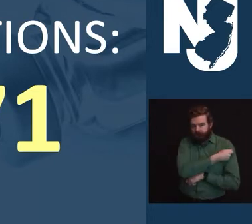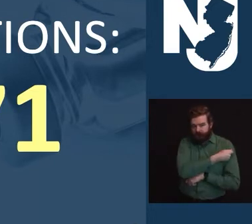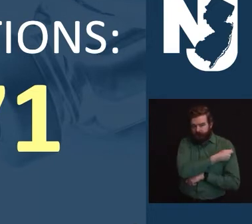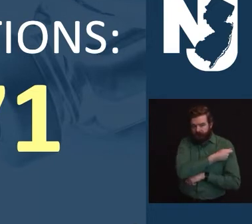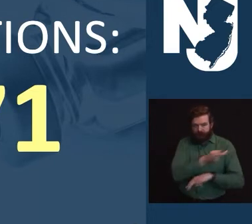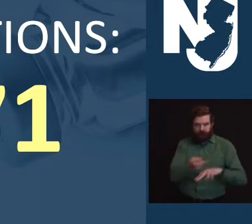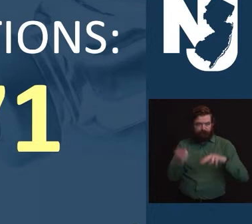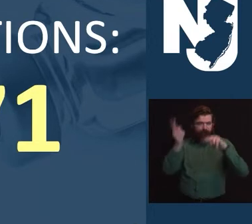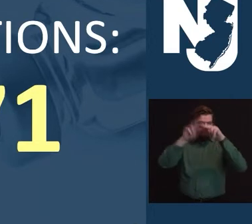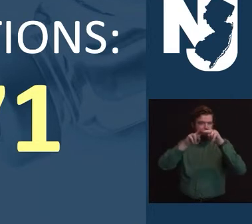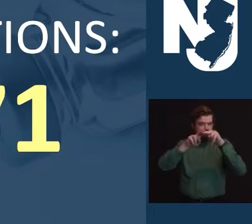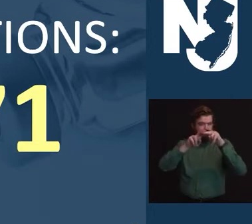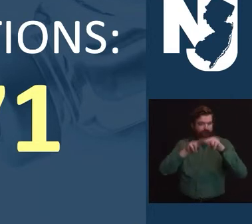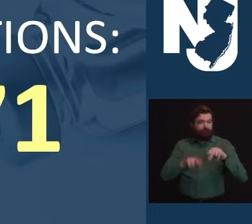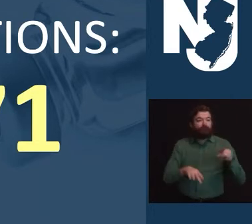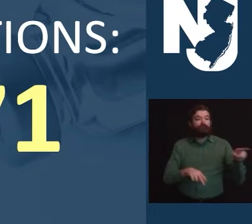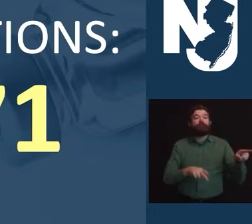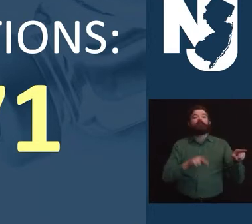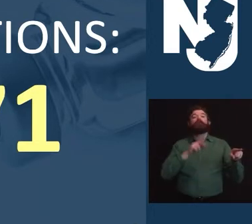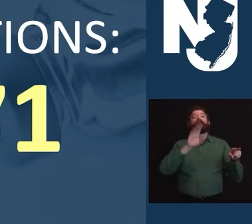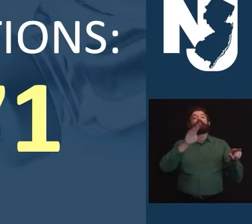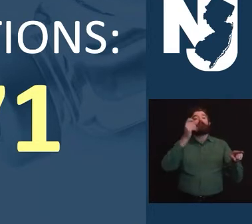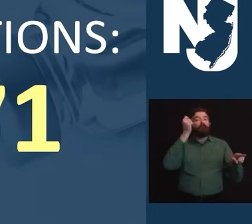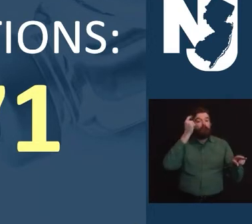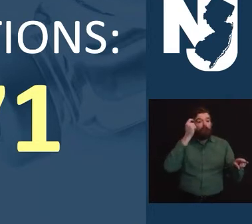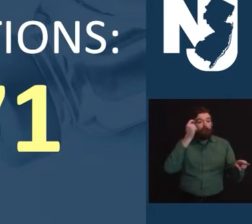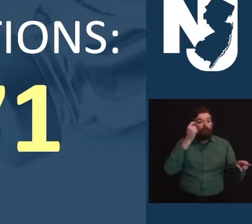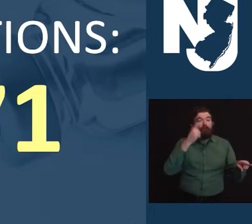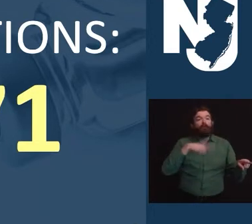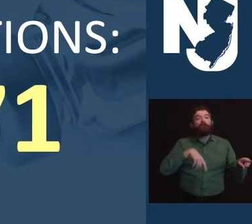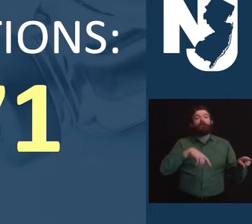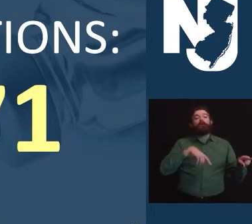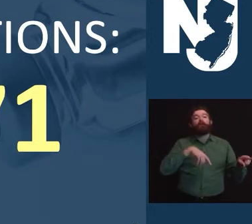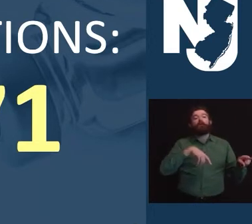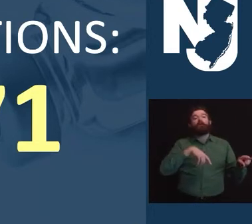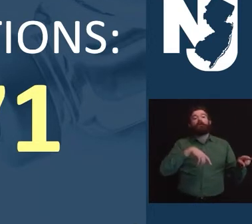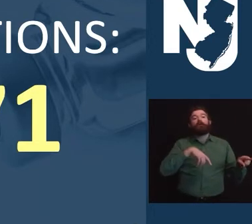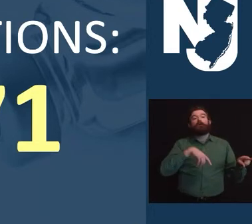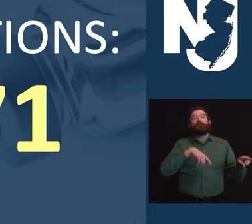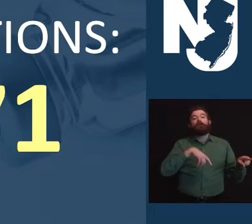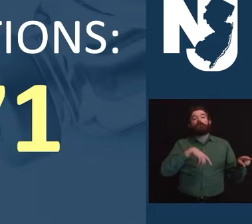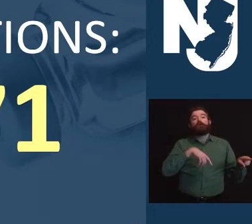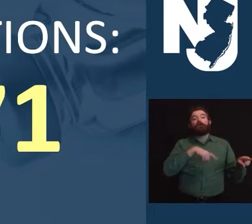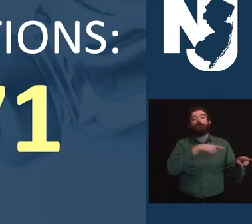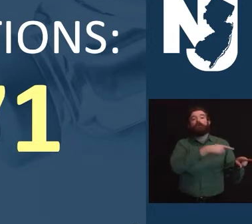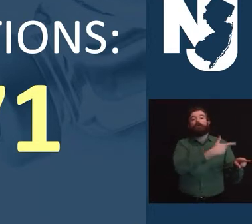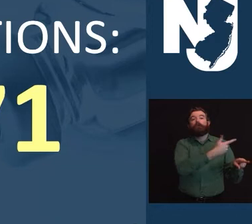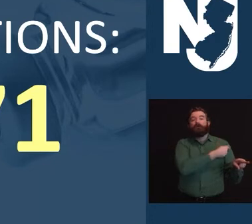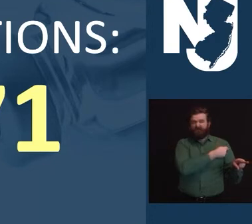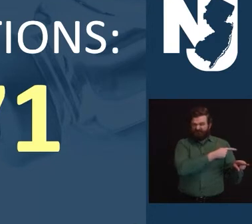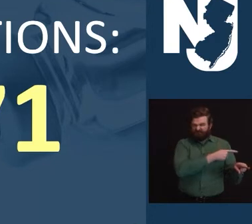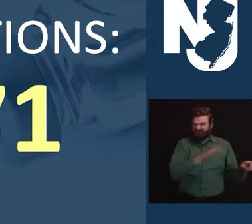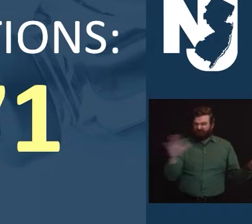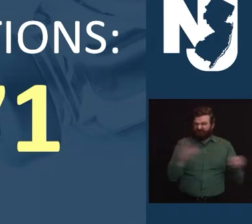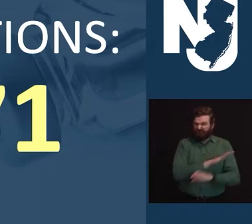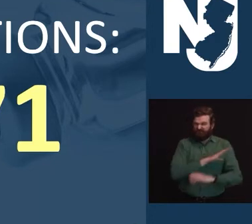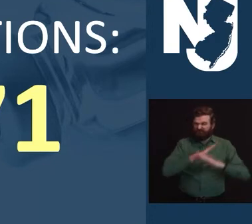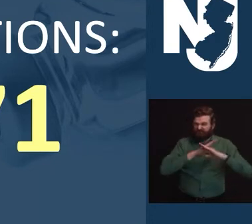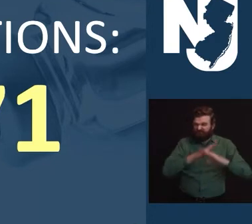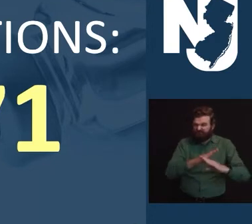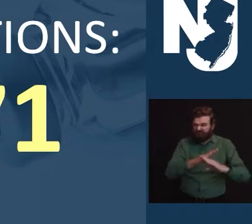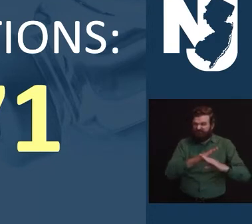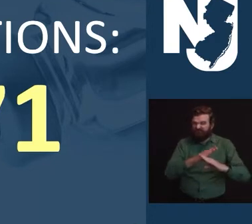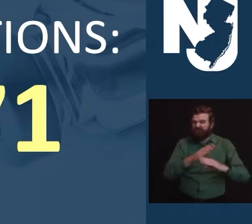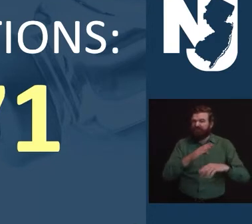provides complete protection against hospitalization and death after 28 days and complete protection against even a